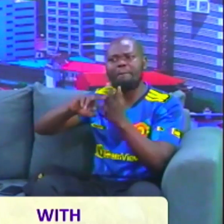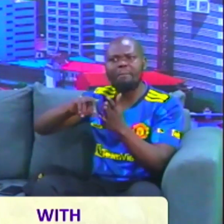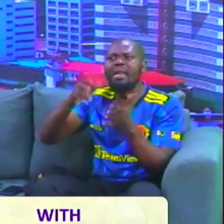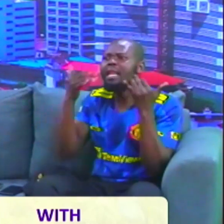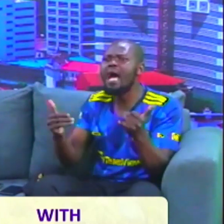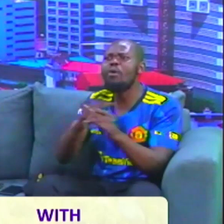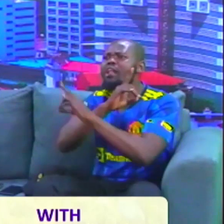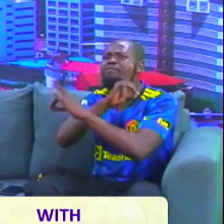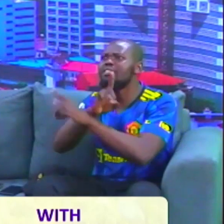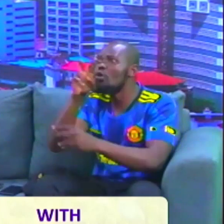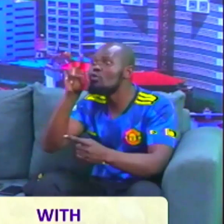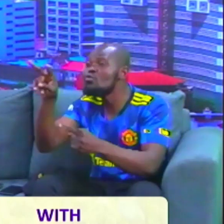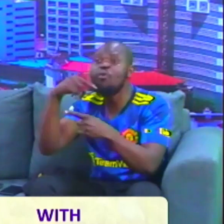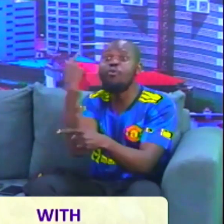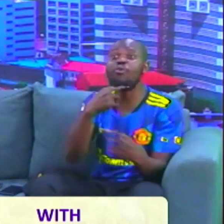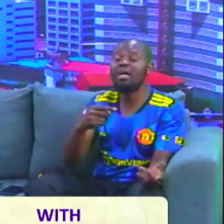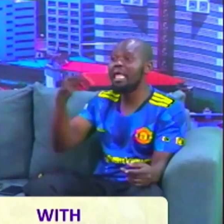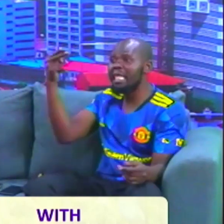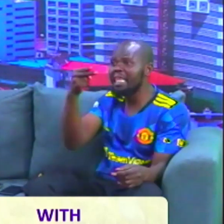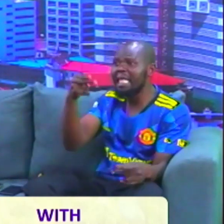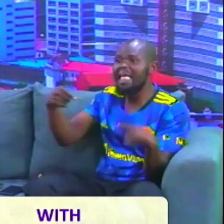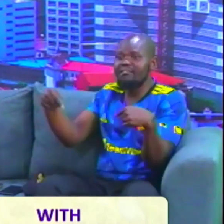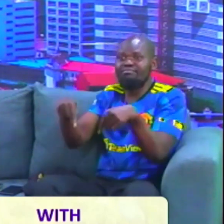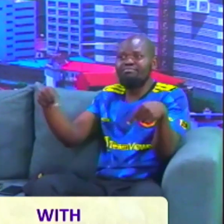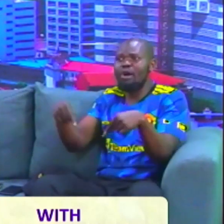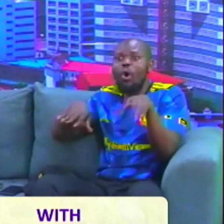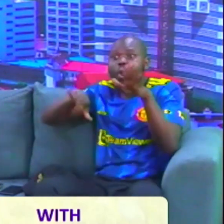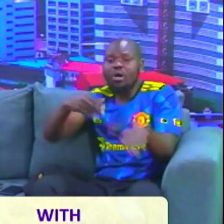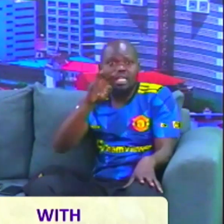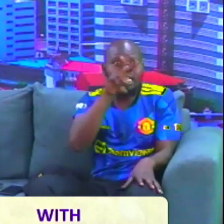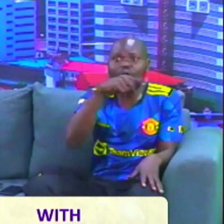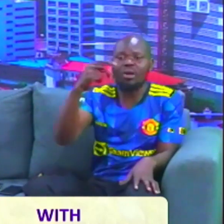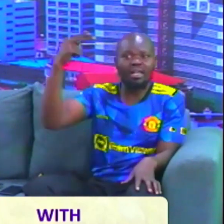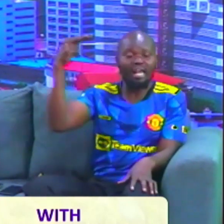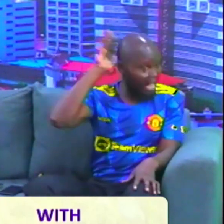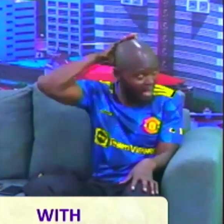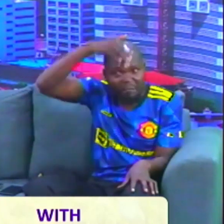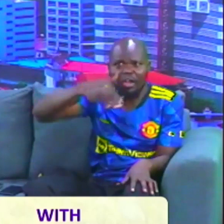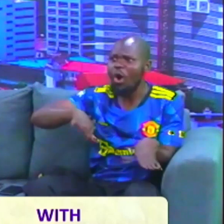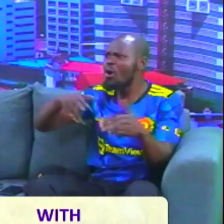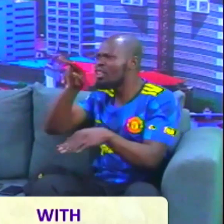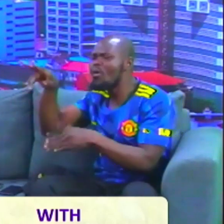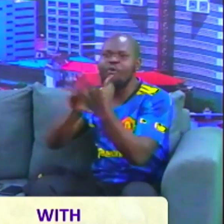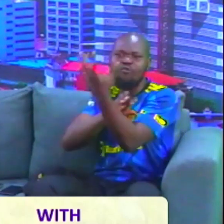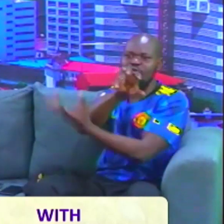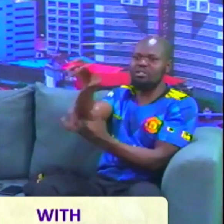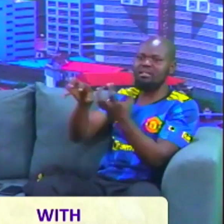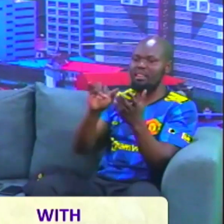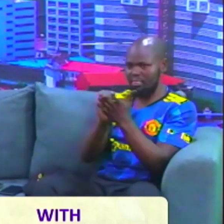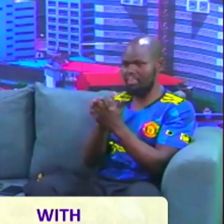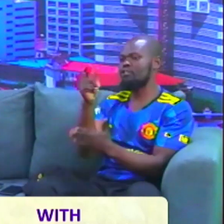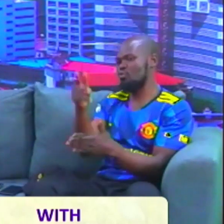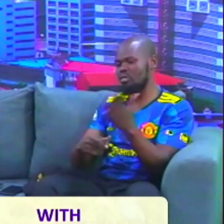Chokasana. And I think right now, with the addition of Højlund, we are going to be able to, bring more confusion